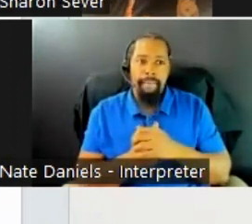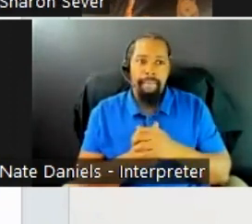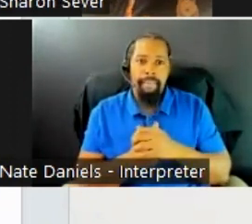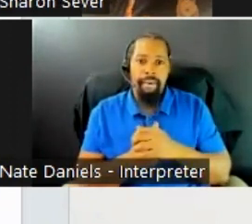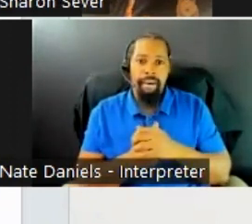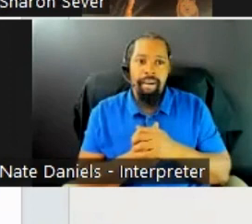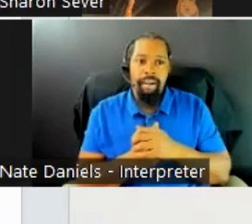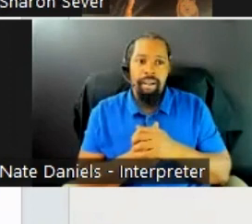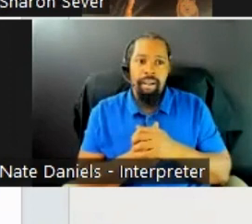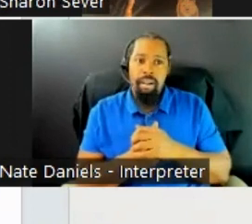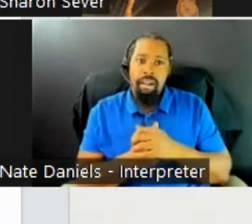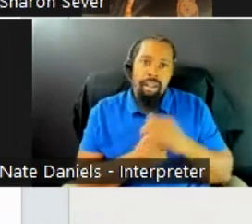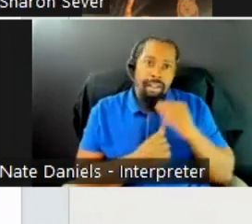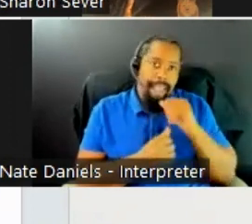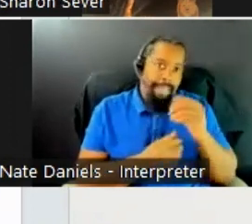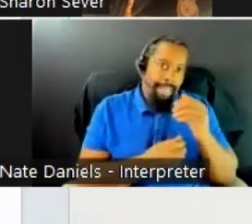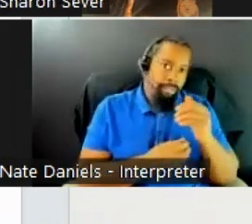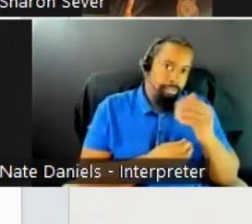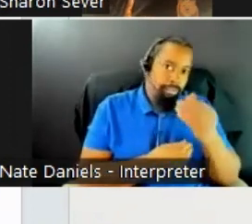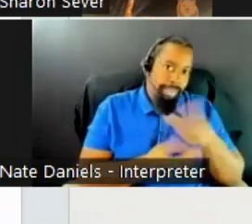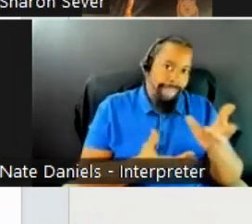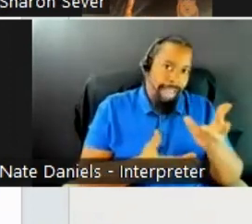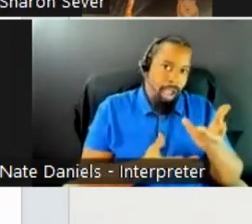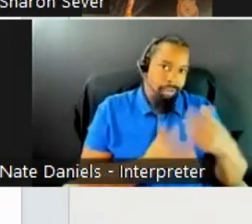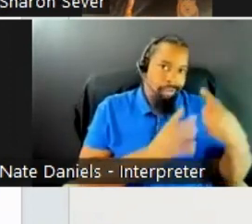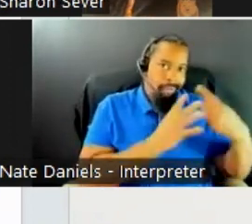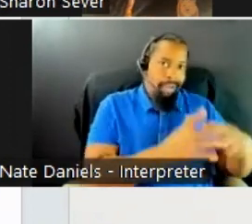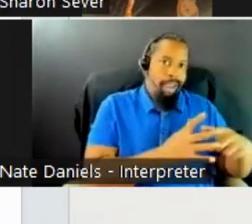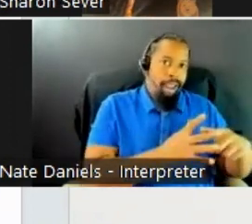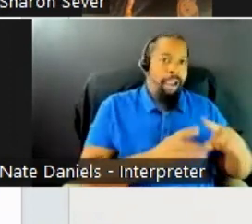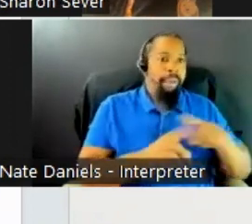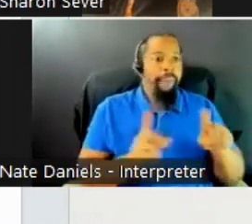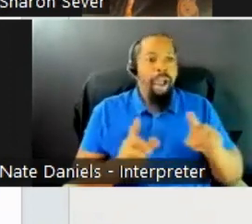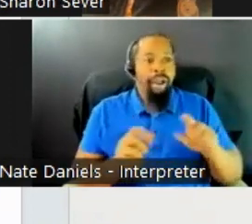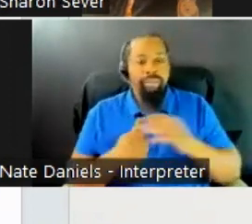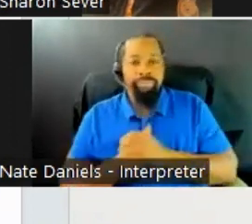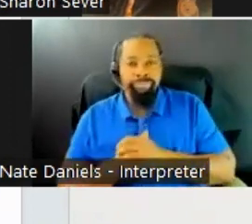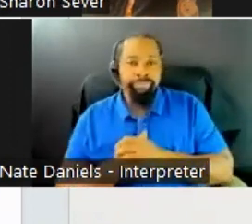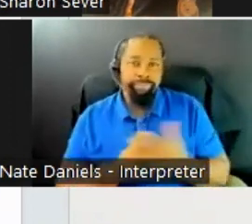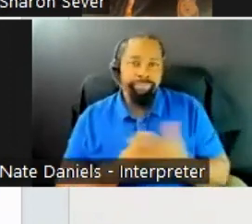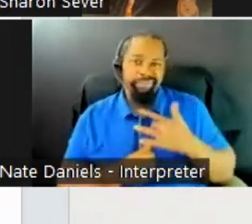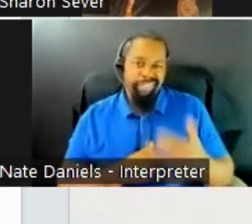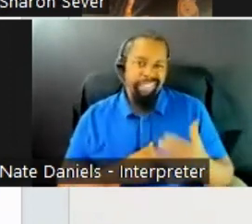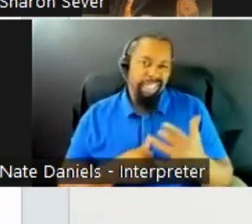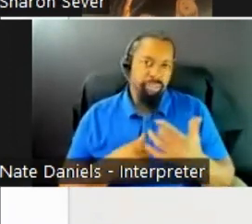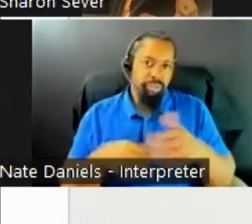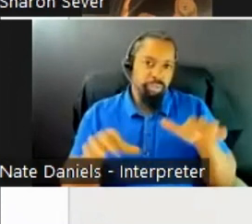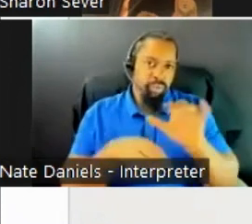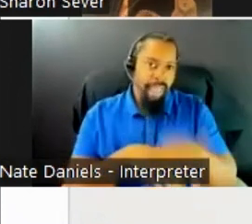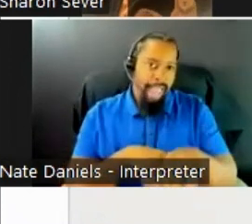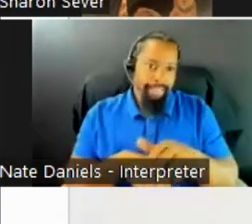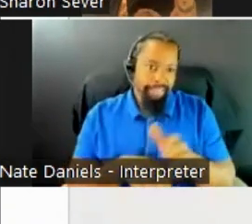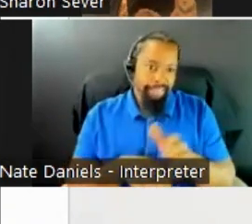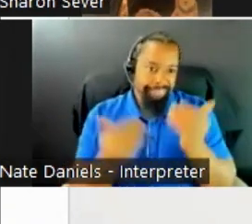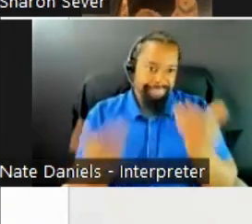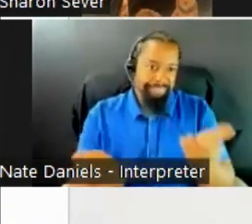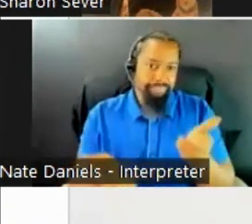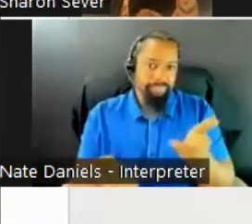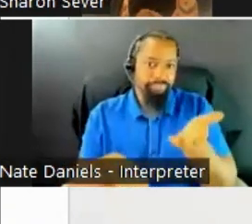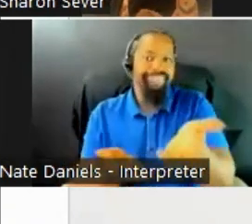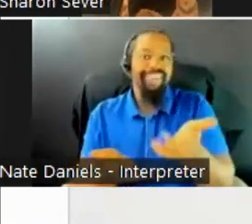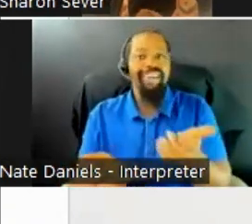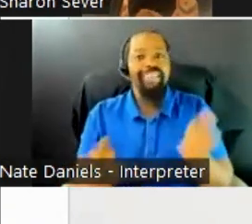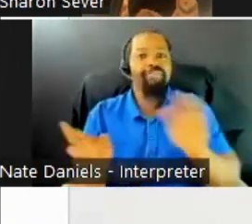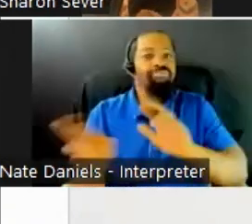I didn't give this out at the start, but I think I will at the end because we always do it. And I like giving out ready-made resources. So here's one for the